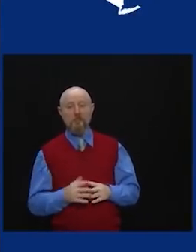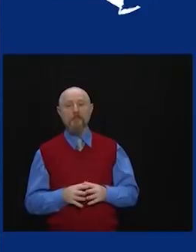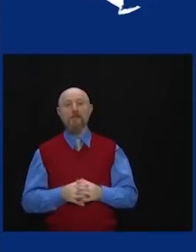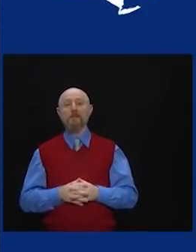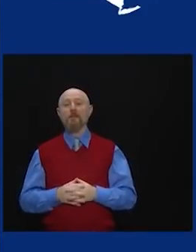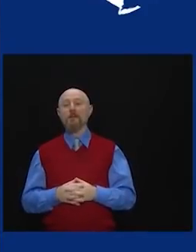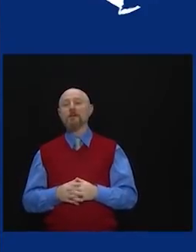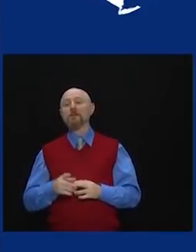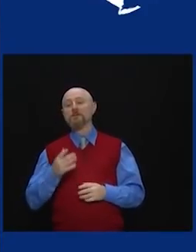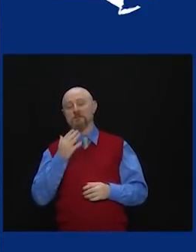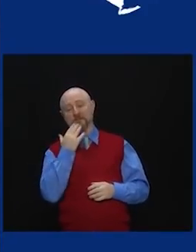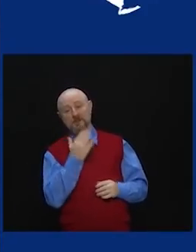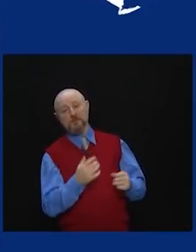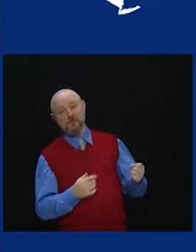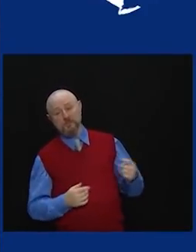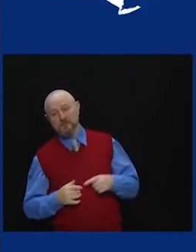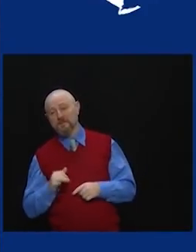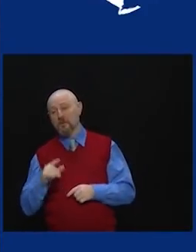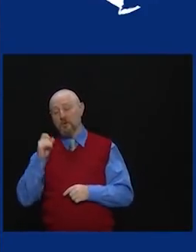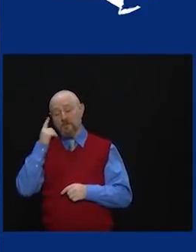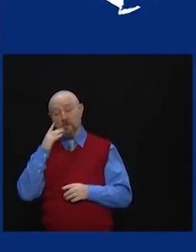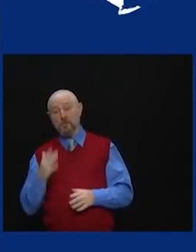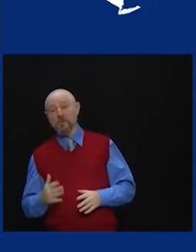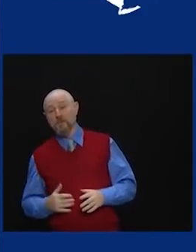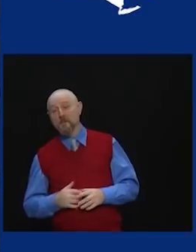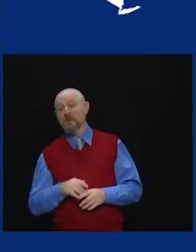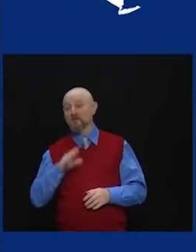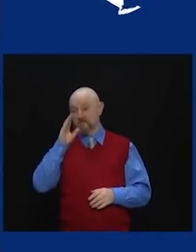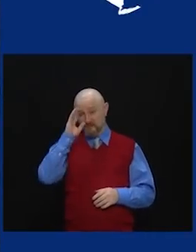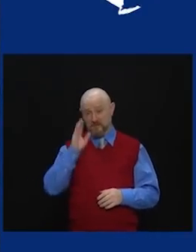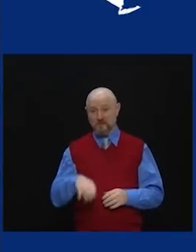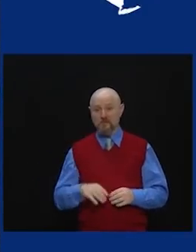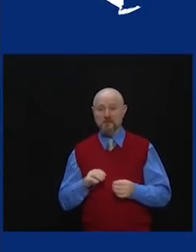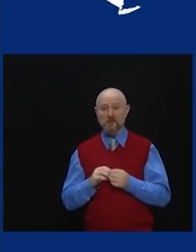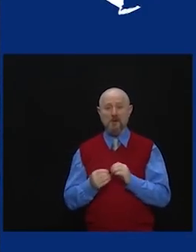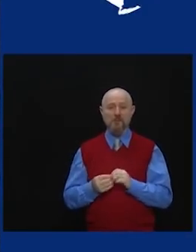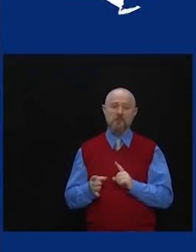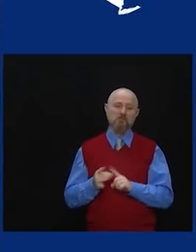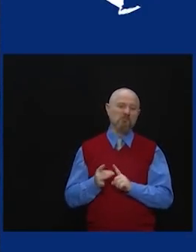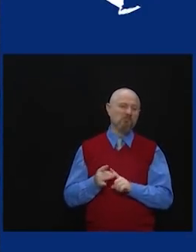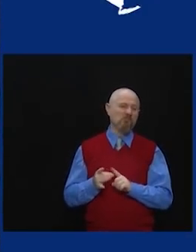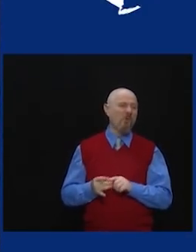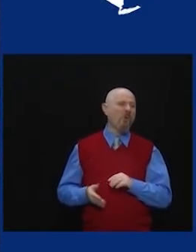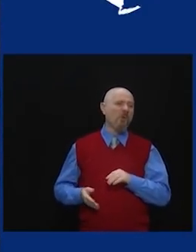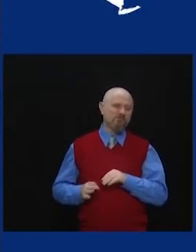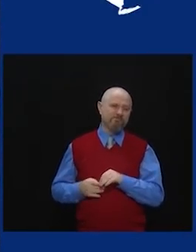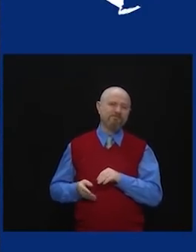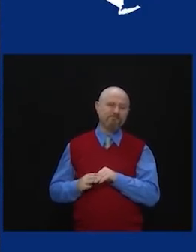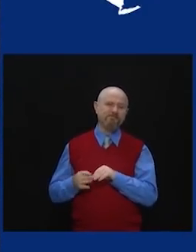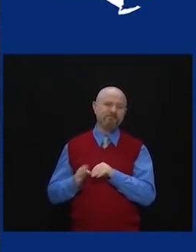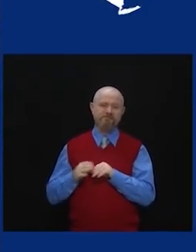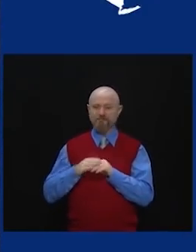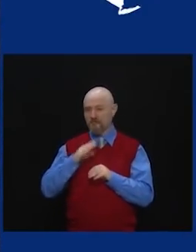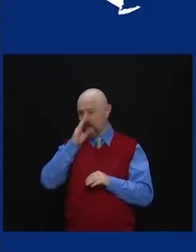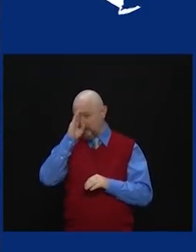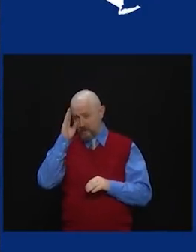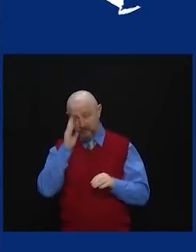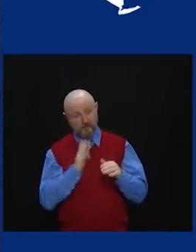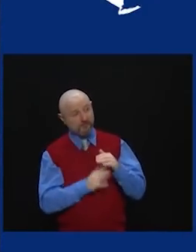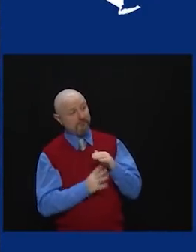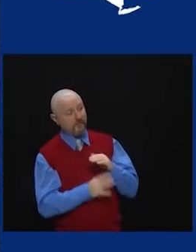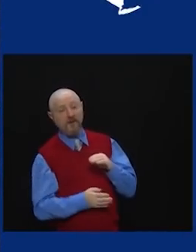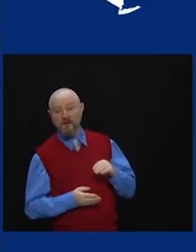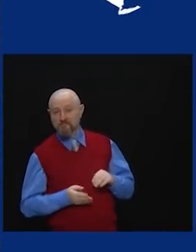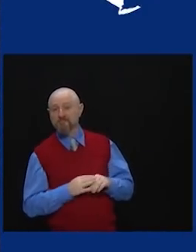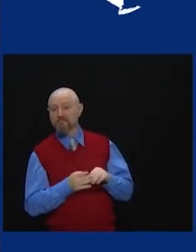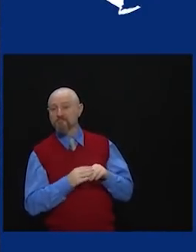The case rate continues to go up, and hospitalizations are continuing to go up. But it seems